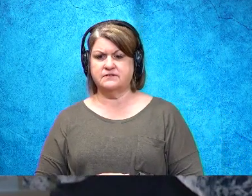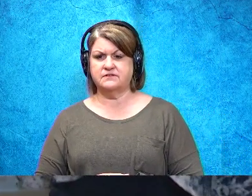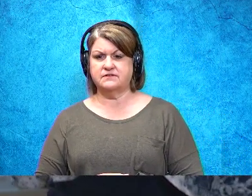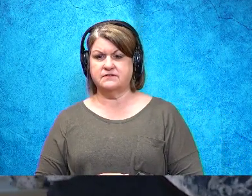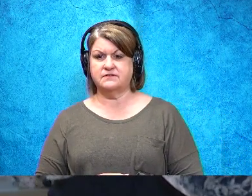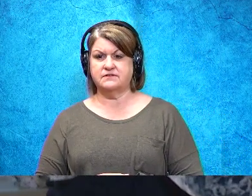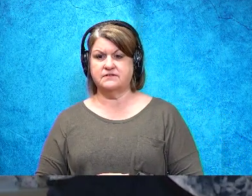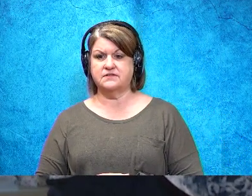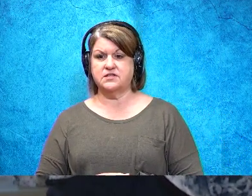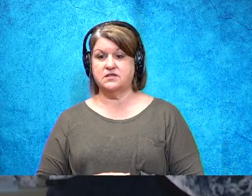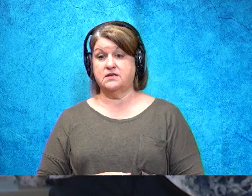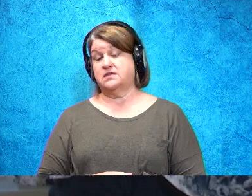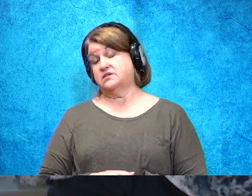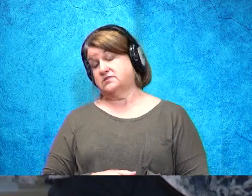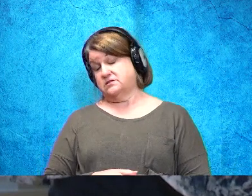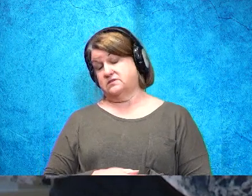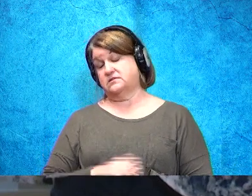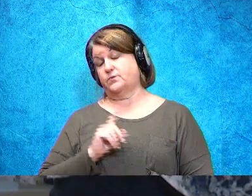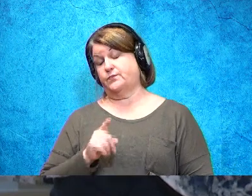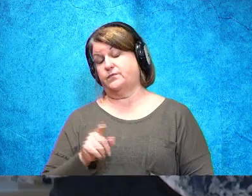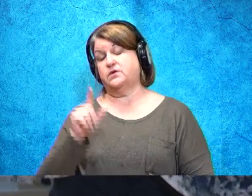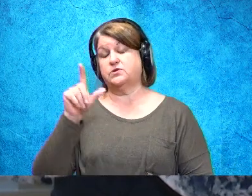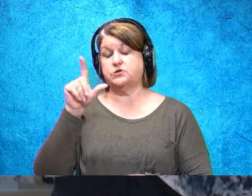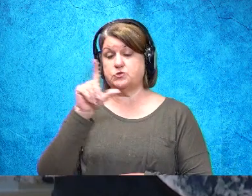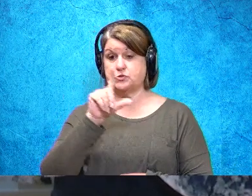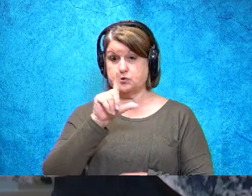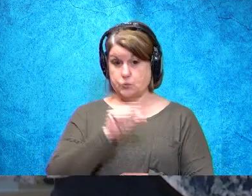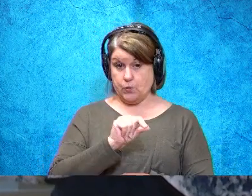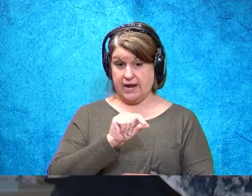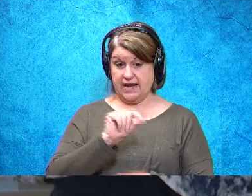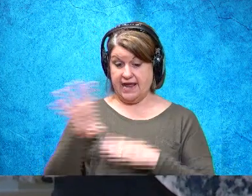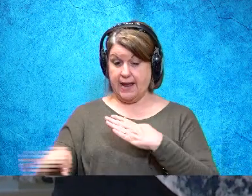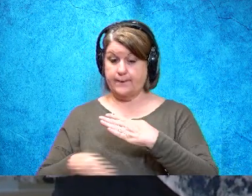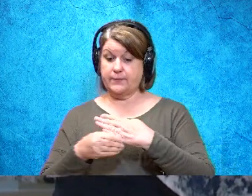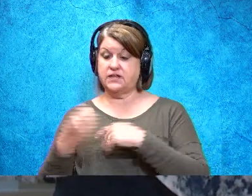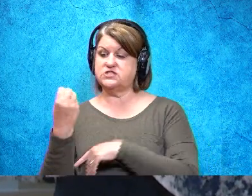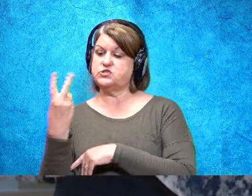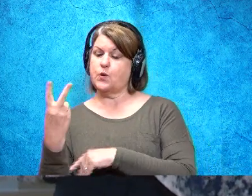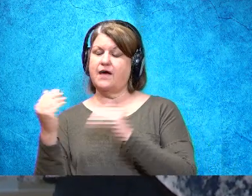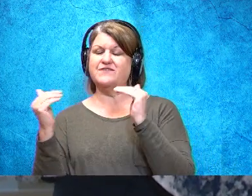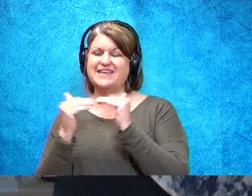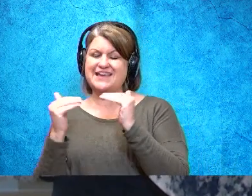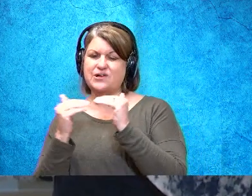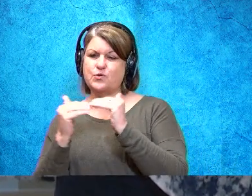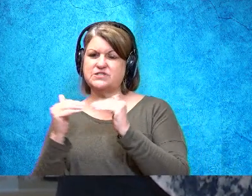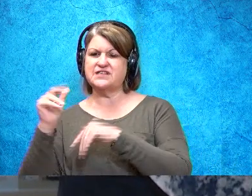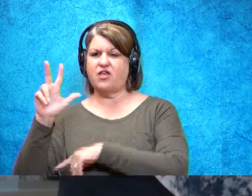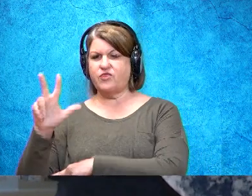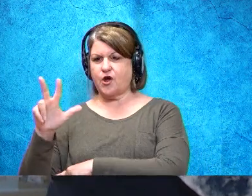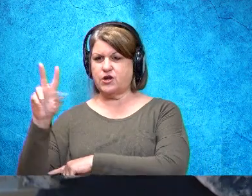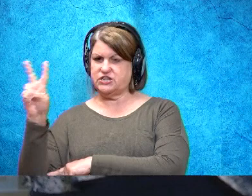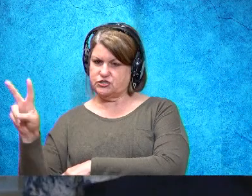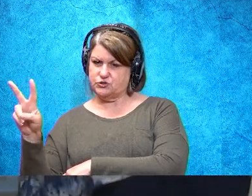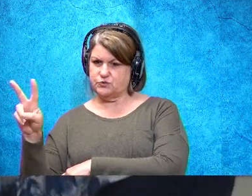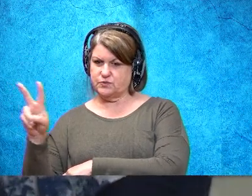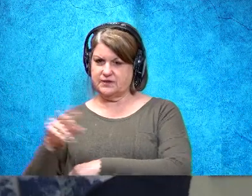So 20 plus 12 equals